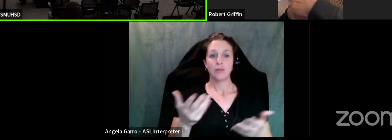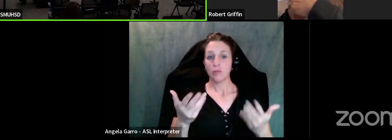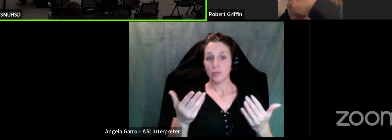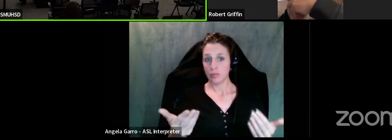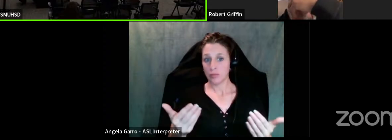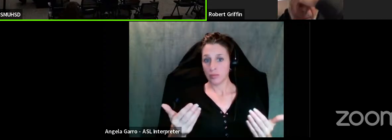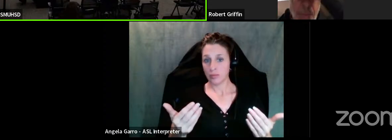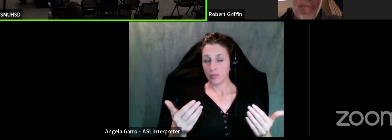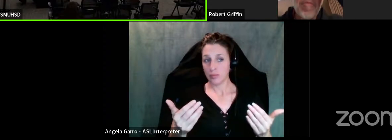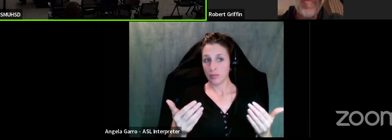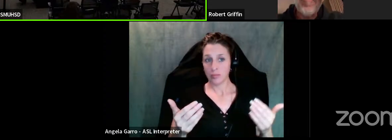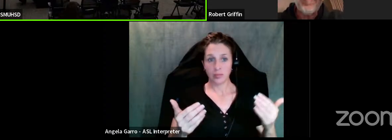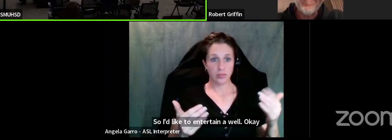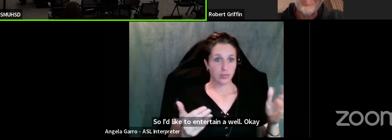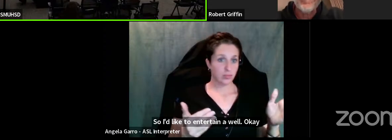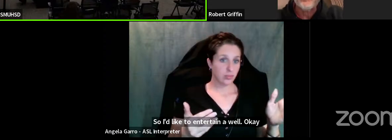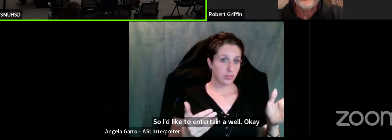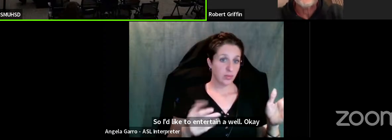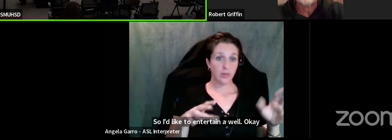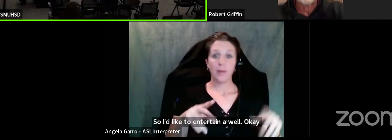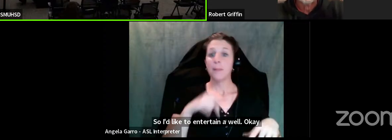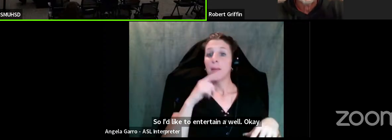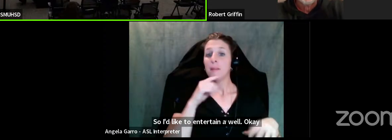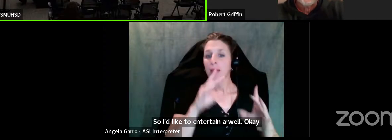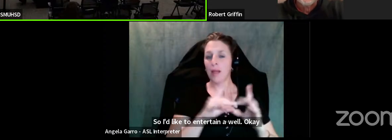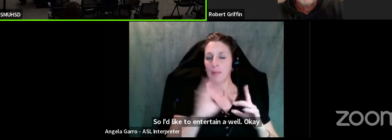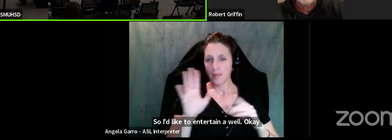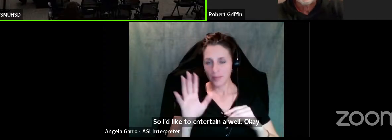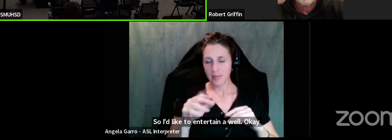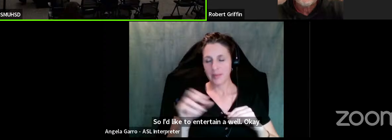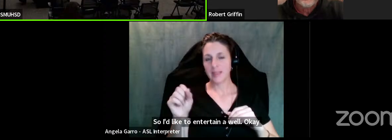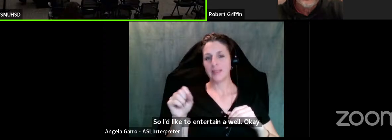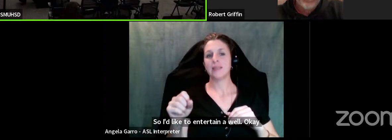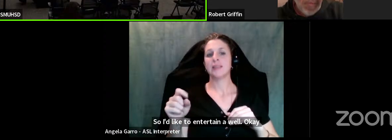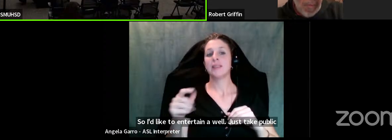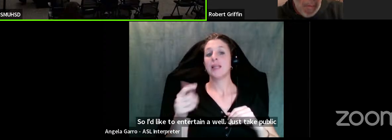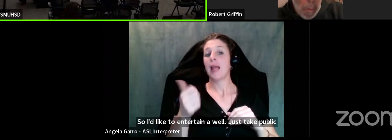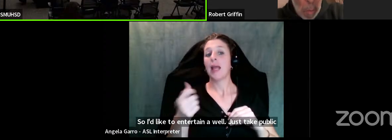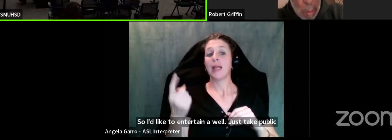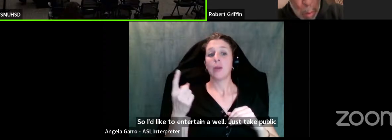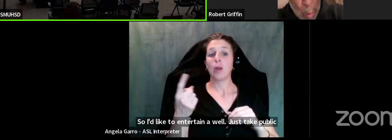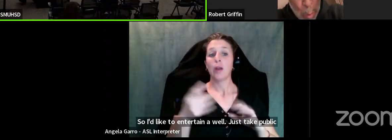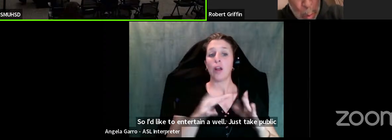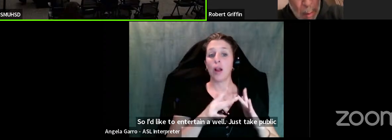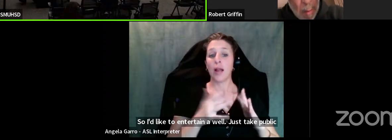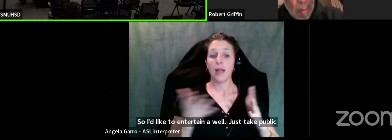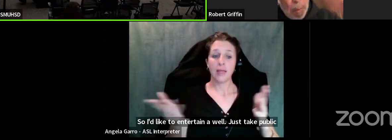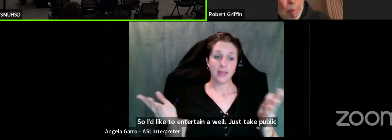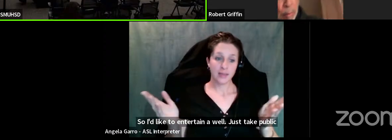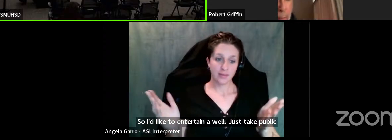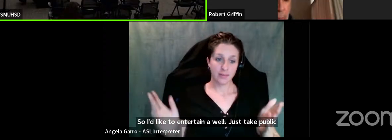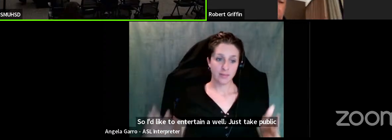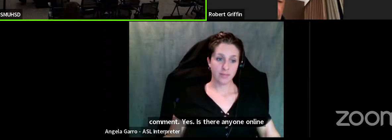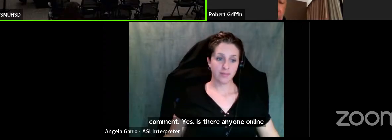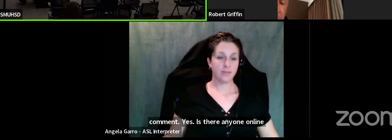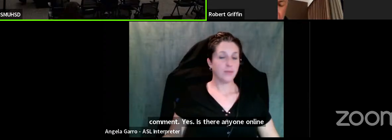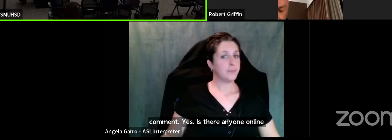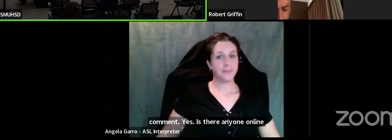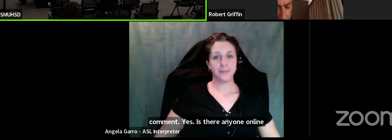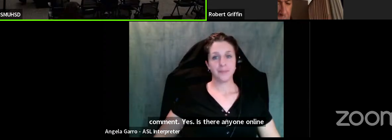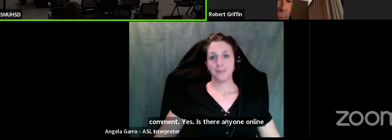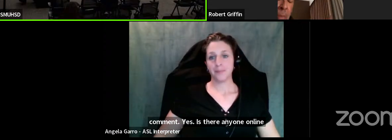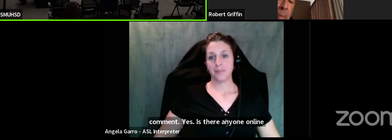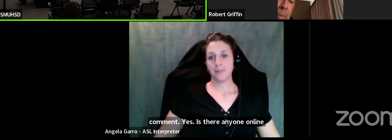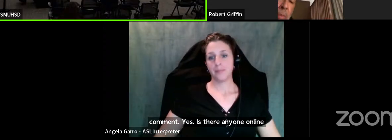we have to take public comment? Yeah. Yes. Is there anyone online? There is not.